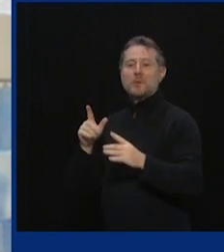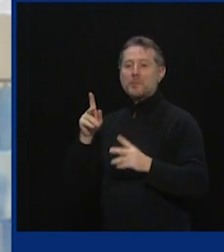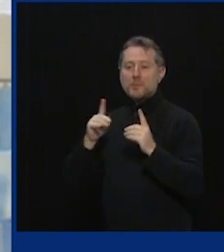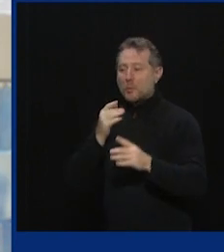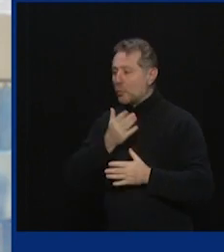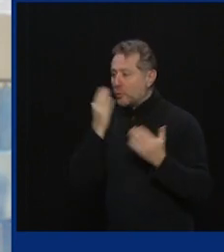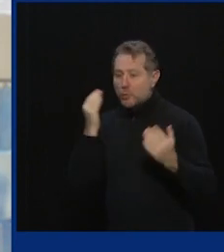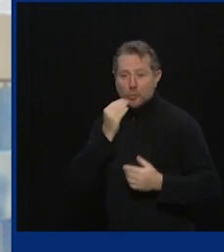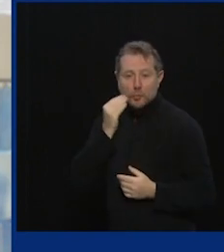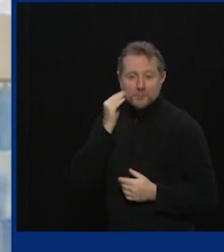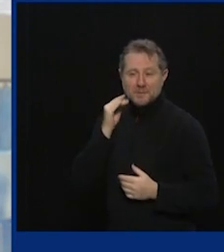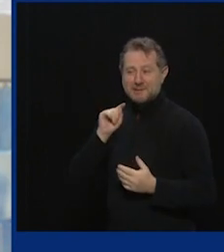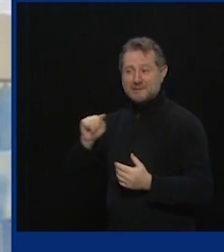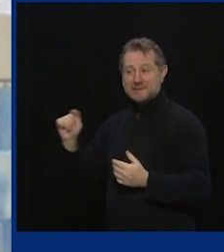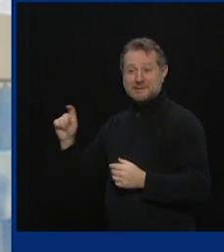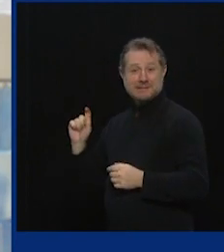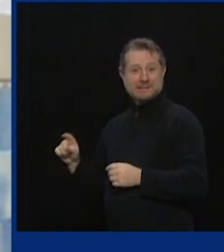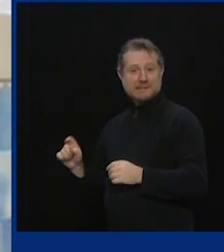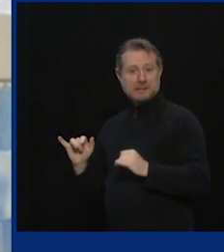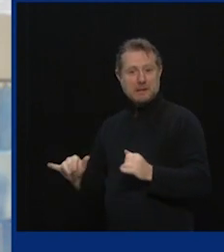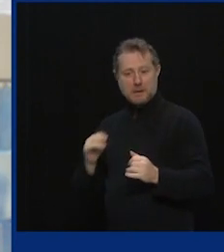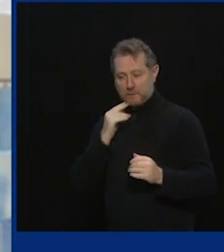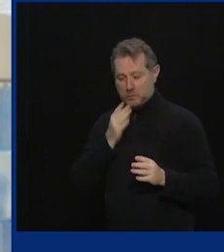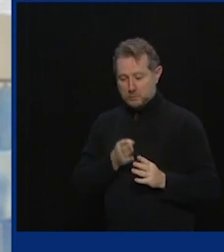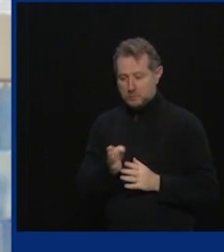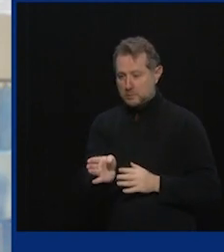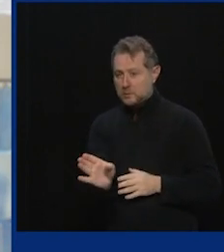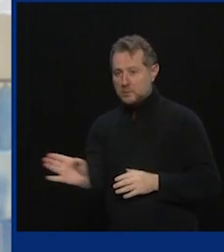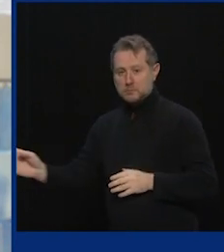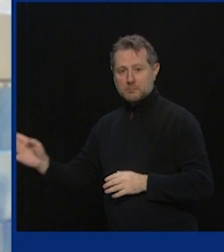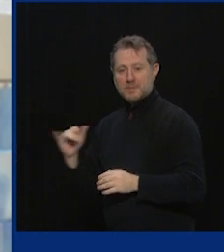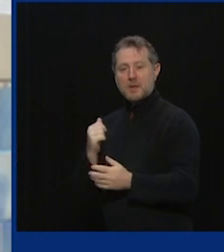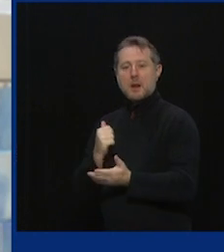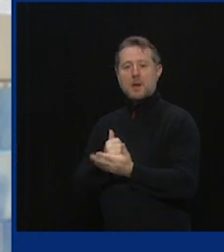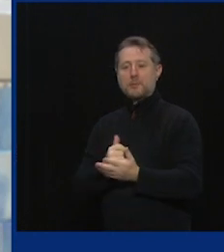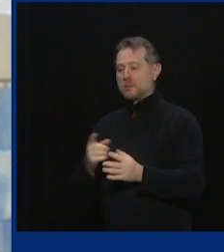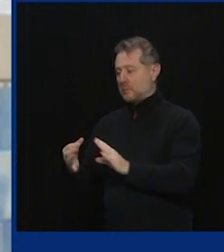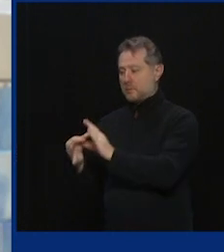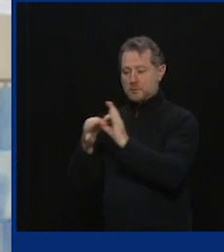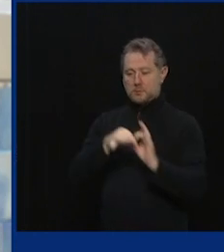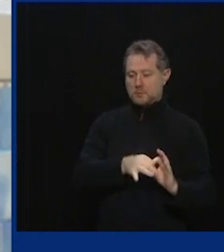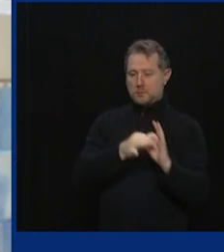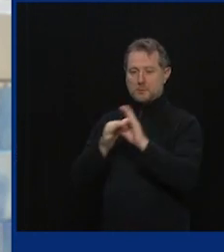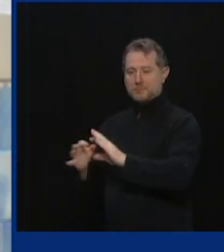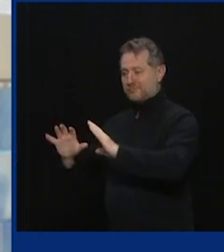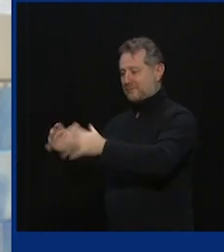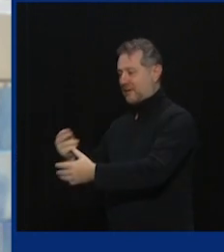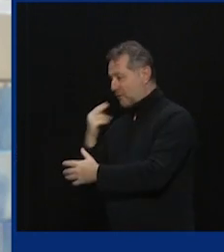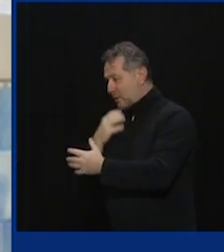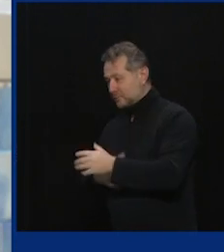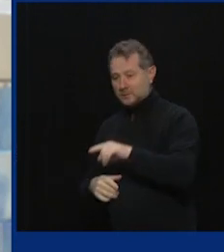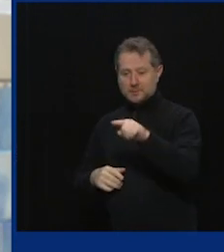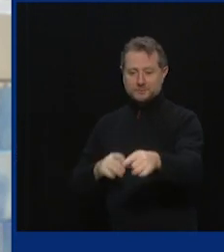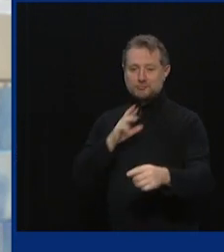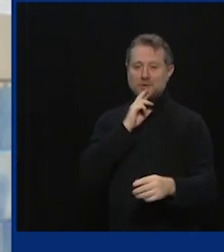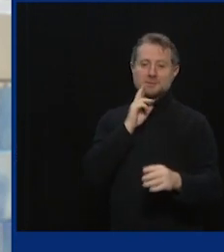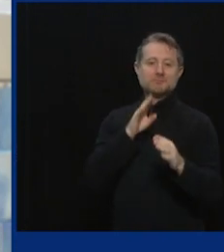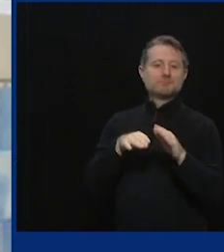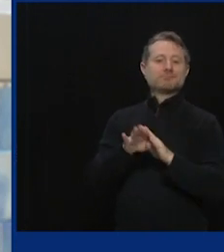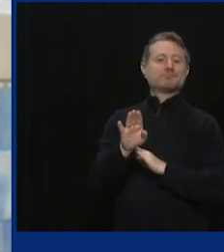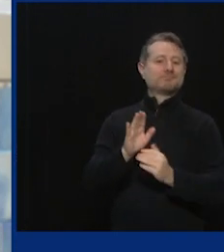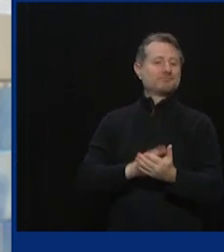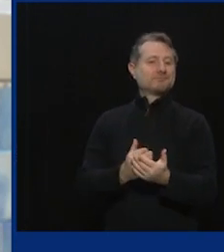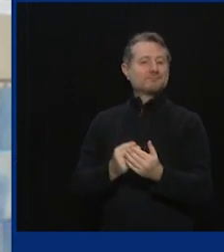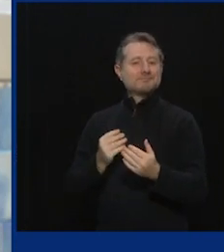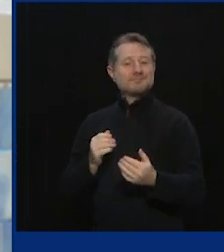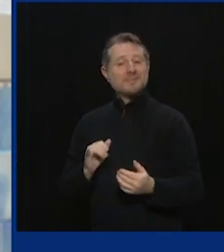They have to eat too. So that's what this is all about, to find a way to get those programs to them. We also